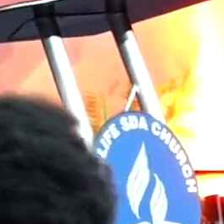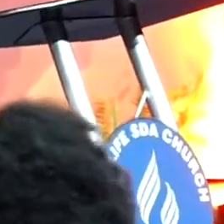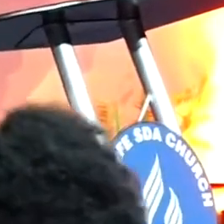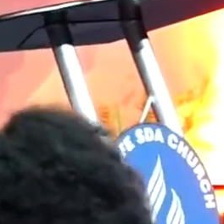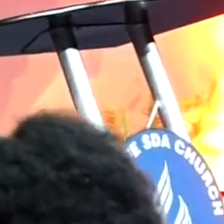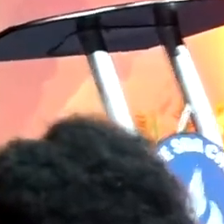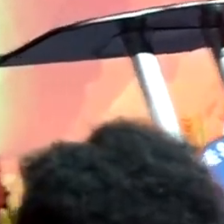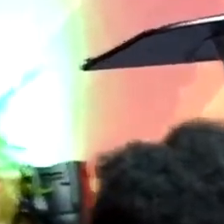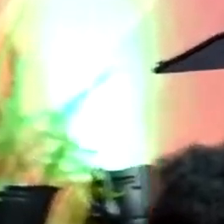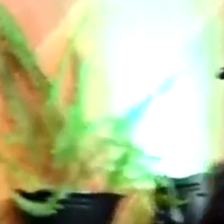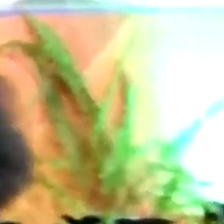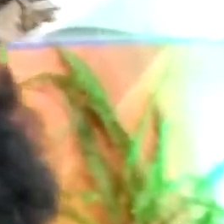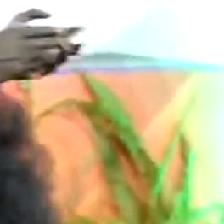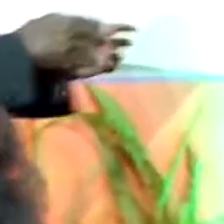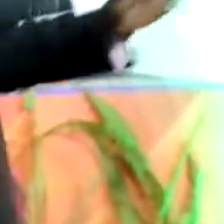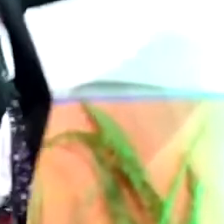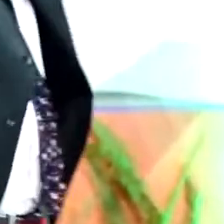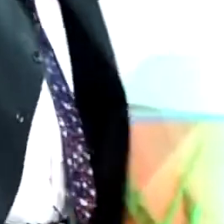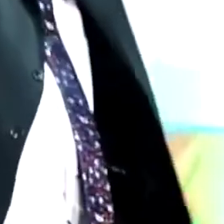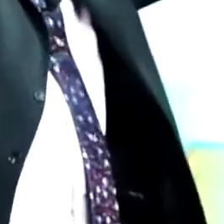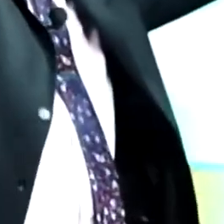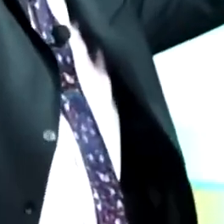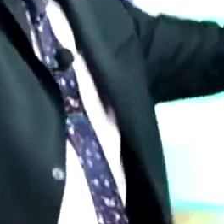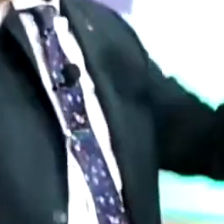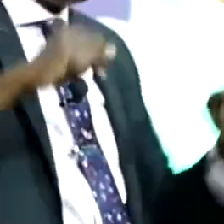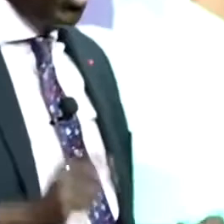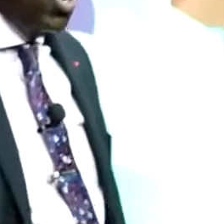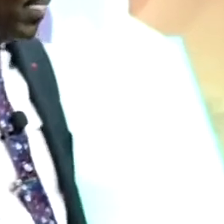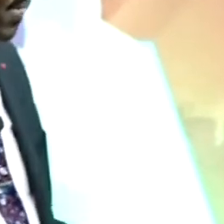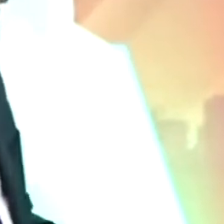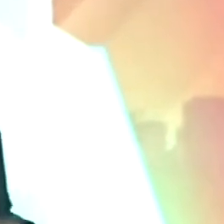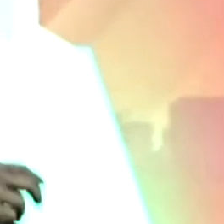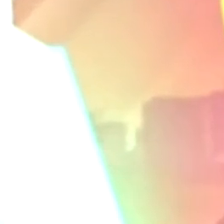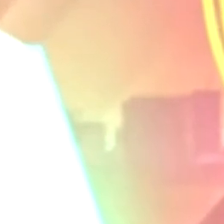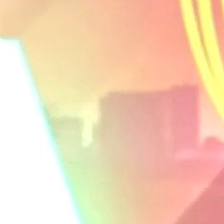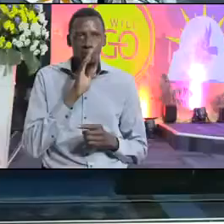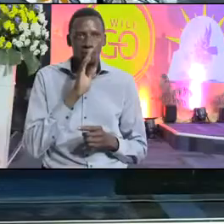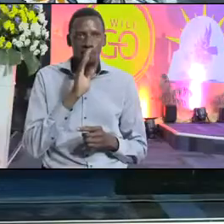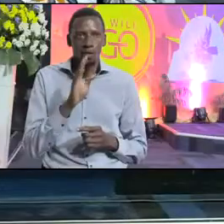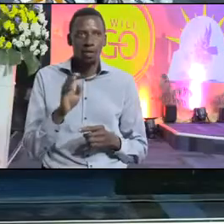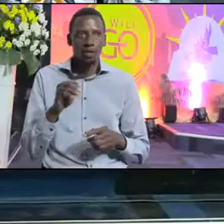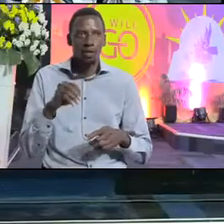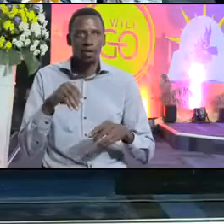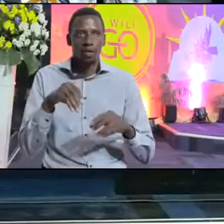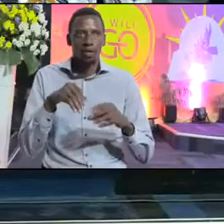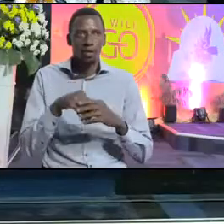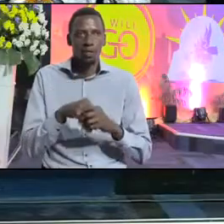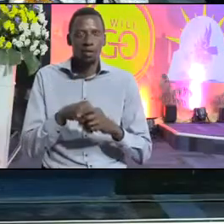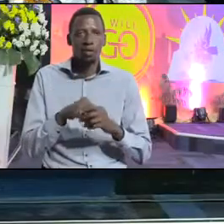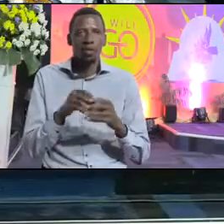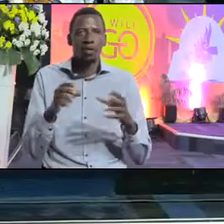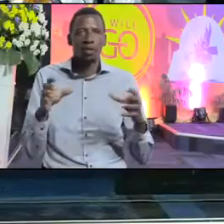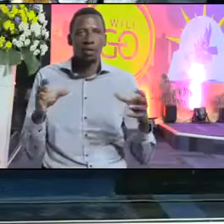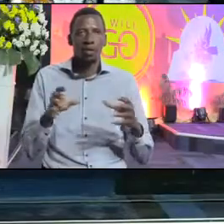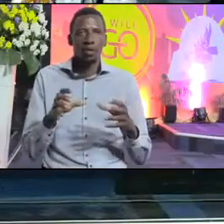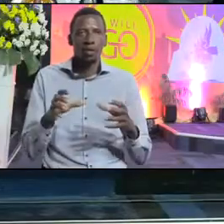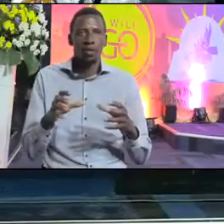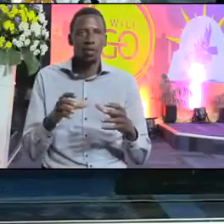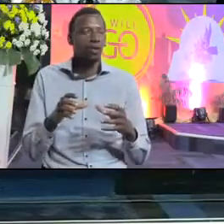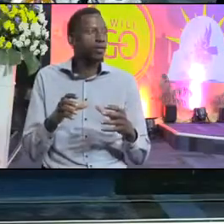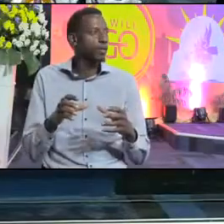marching. Sing it, church. Oh Lord, I want to be among